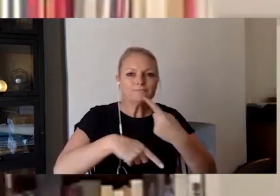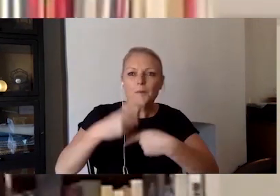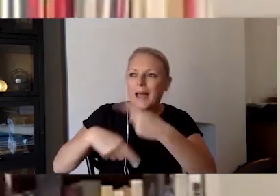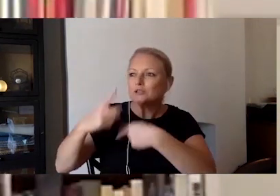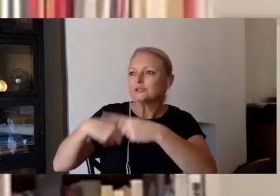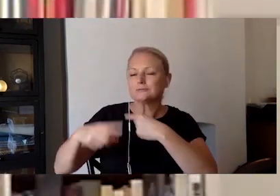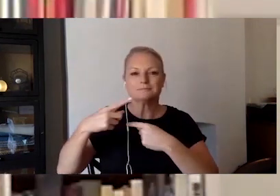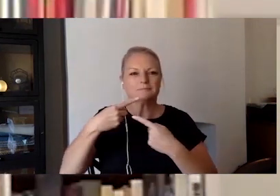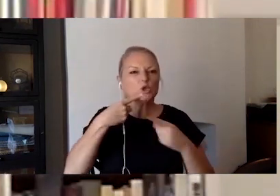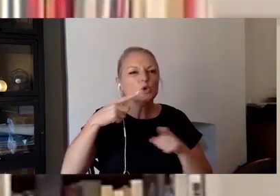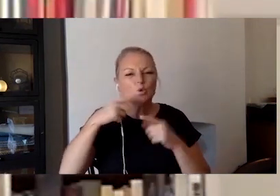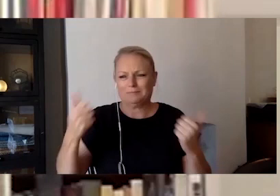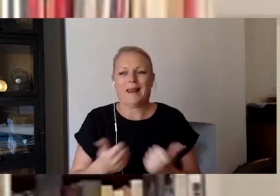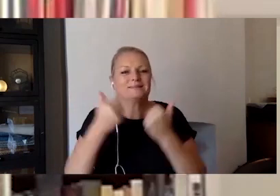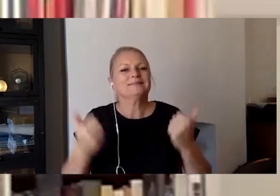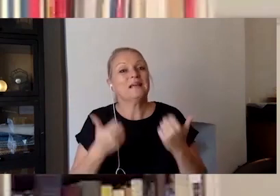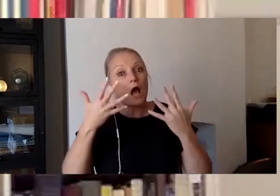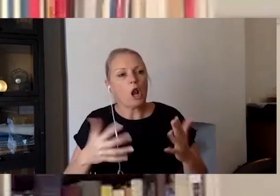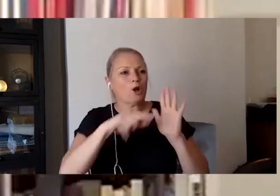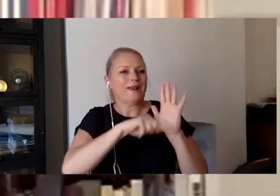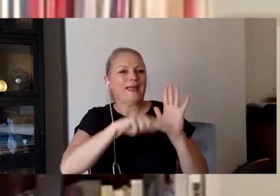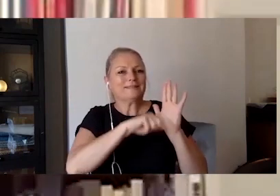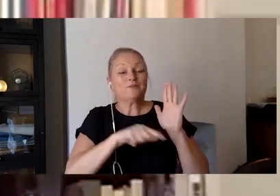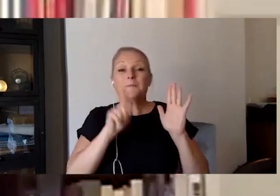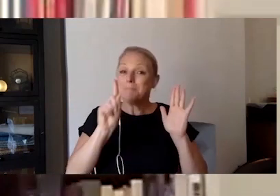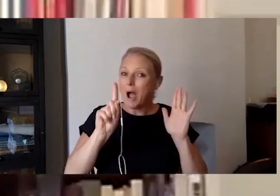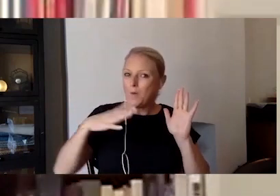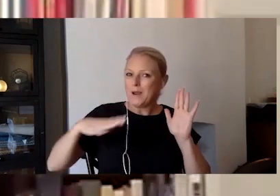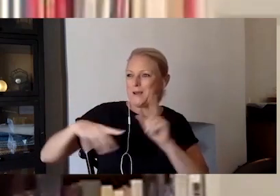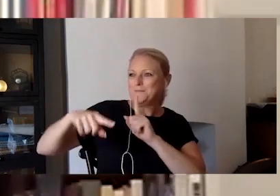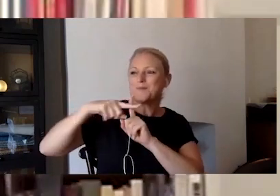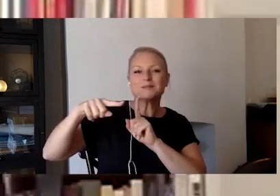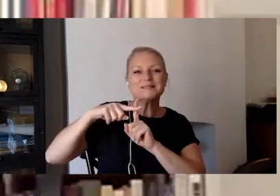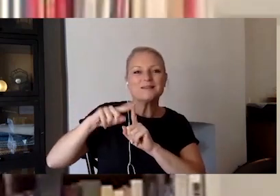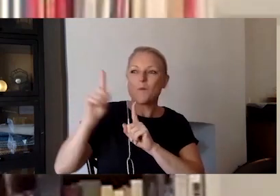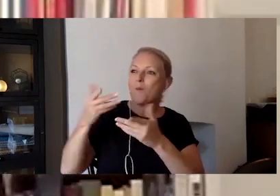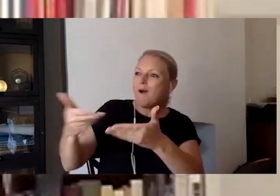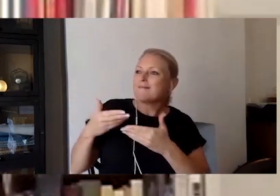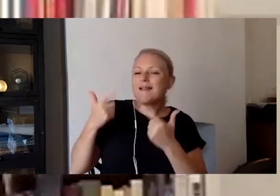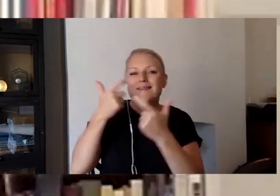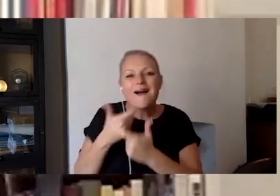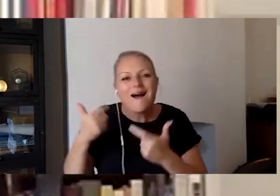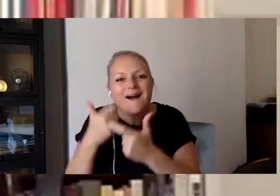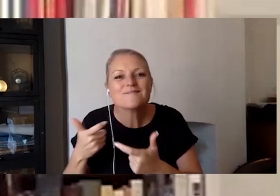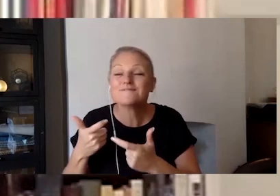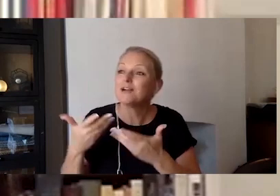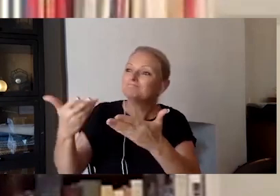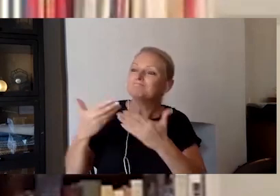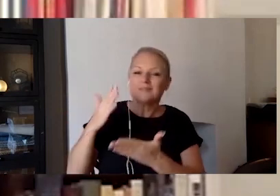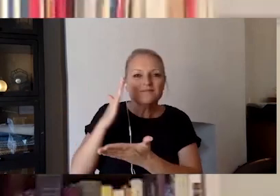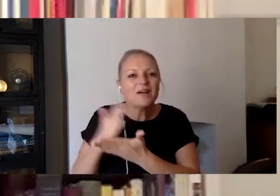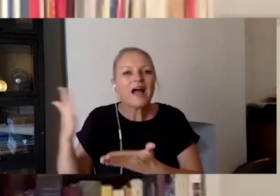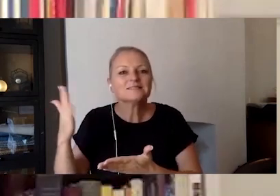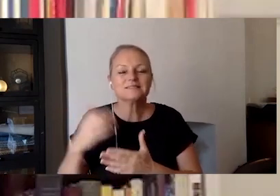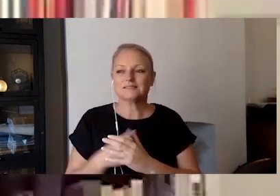Instagram, follow Reasons to Be Cheerful and Factivist. Also, routinize any social